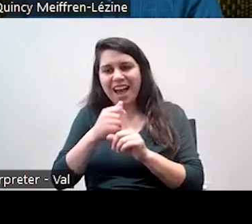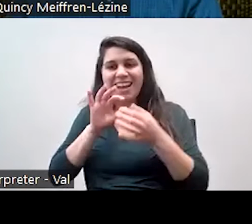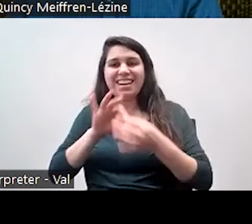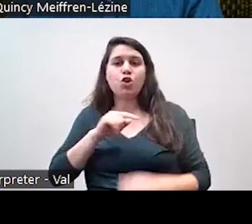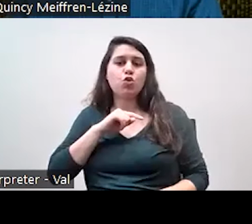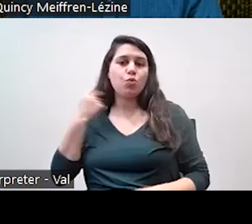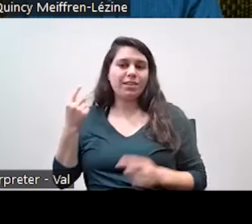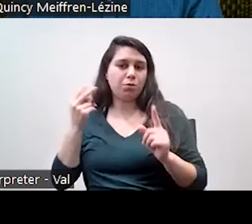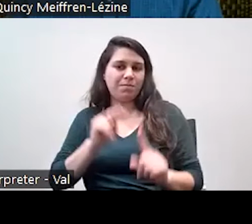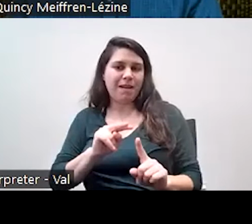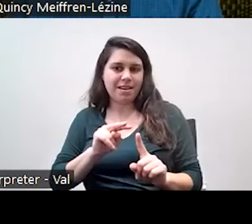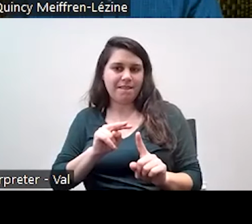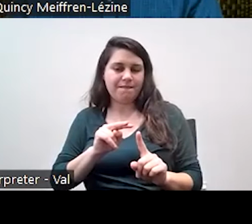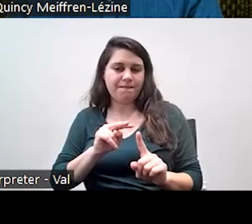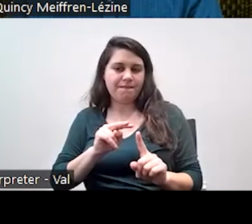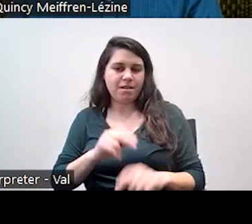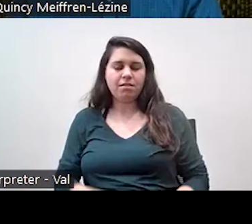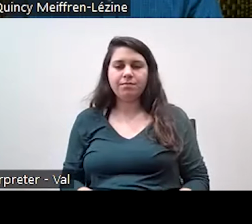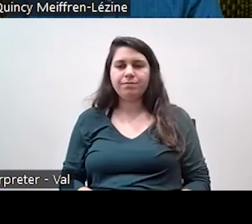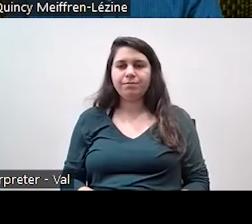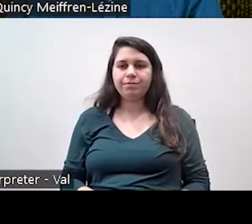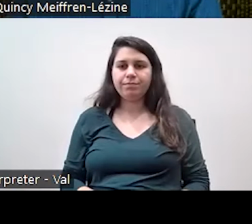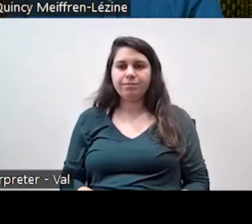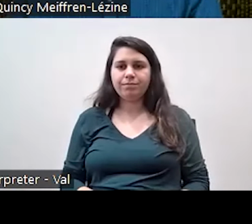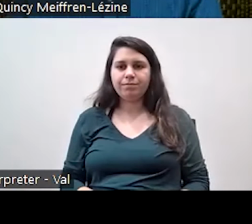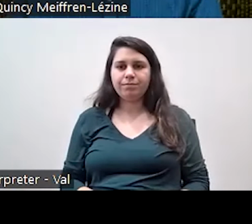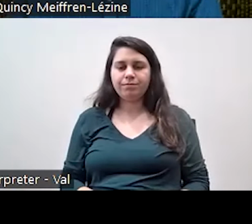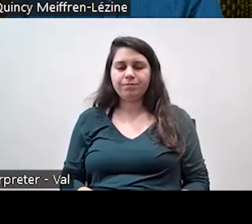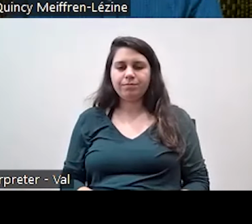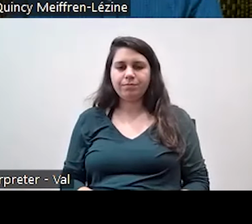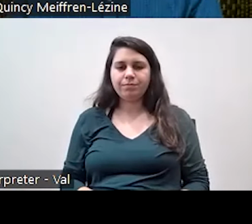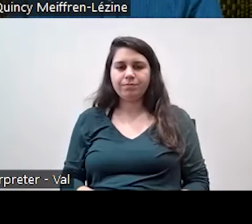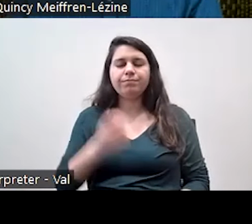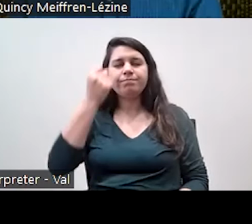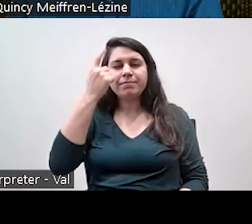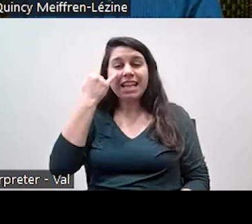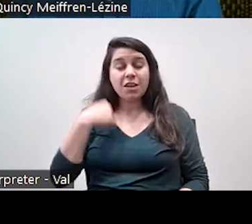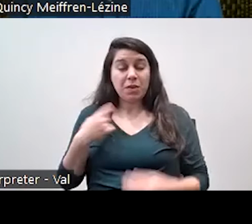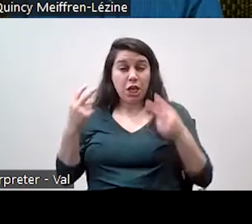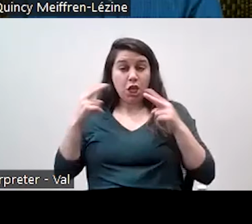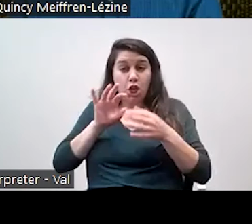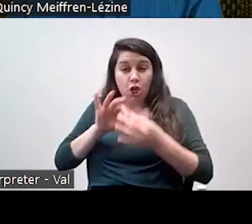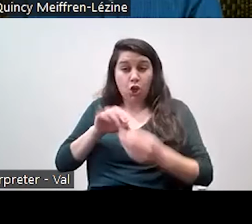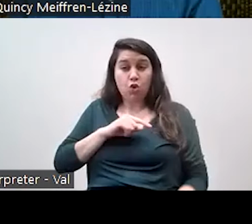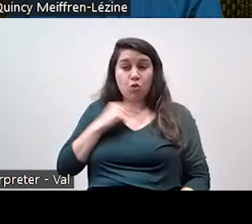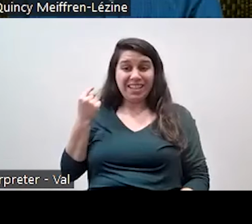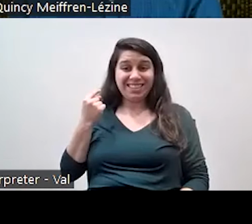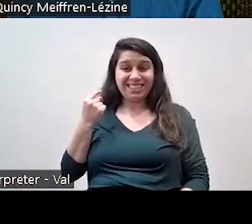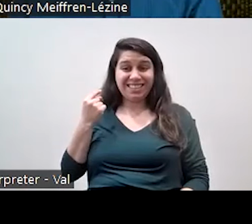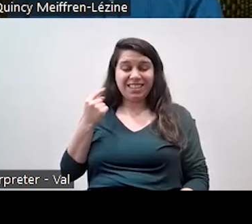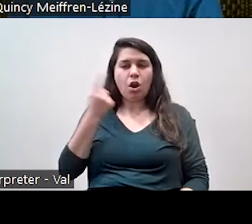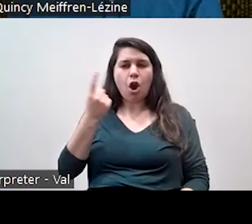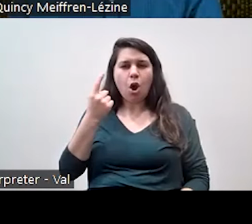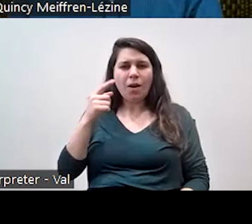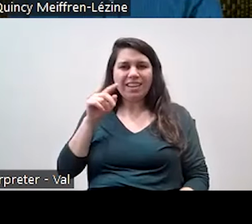perspective. But part of the problem when you're looking at it from a risk perspective is that you're always looking